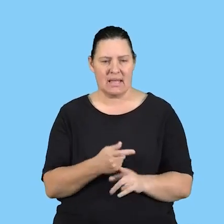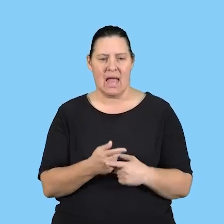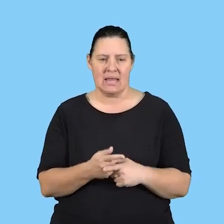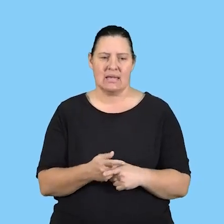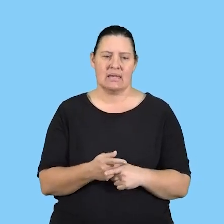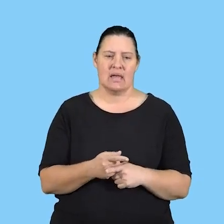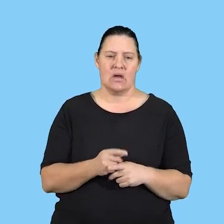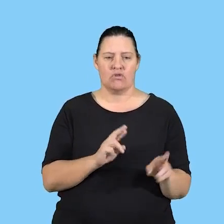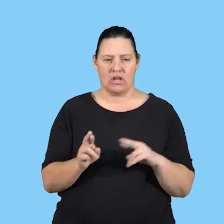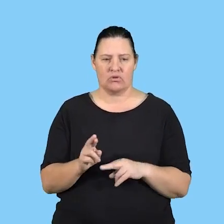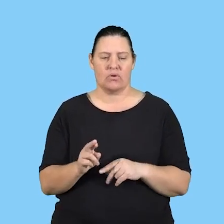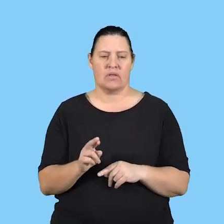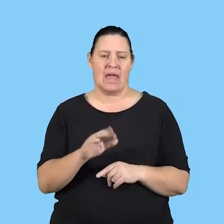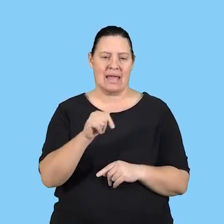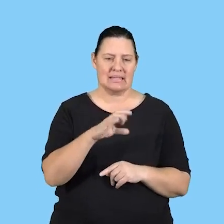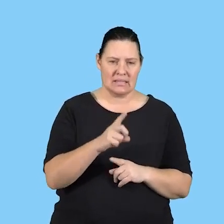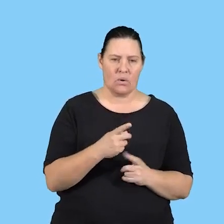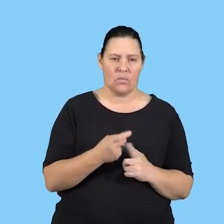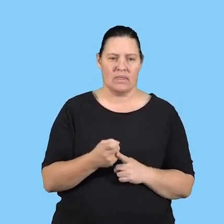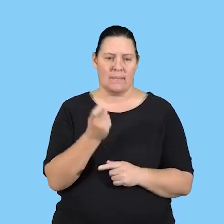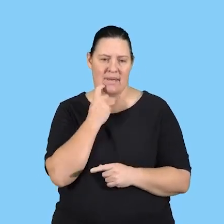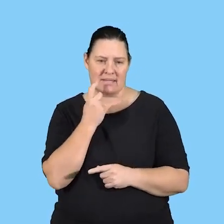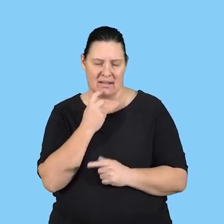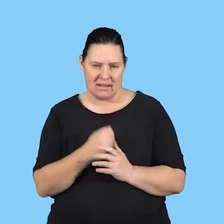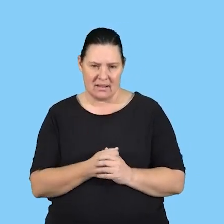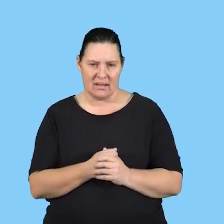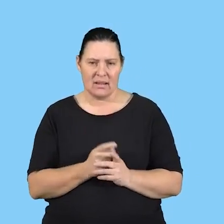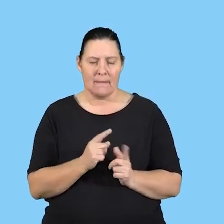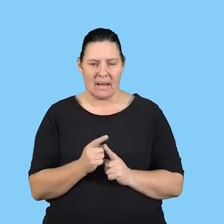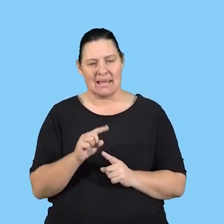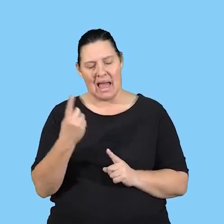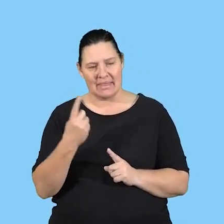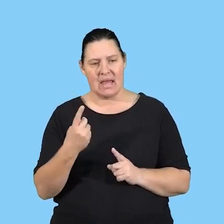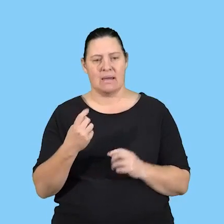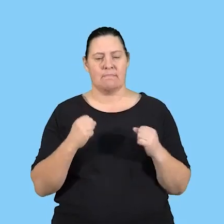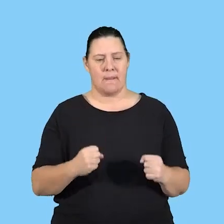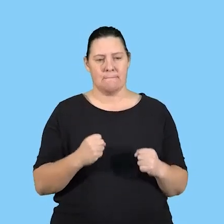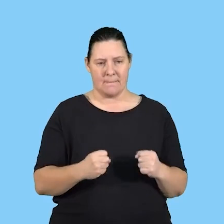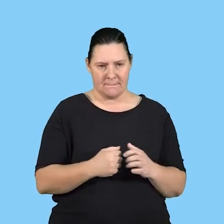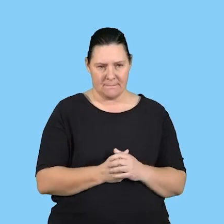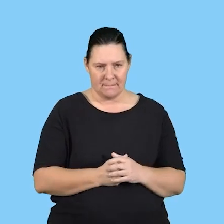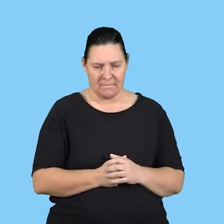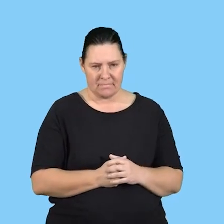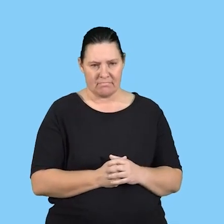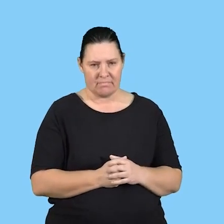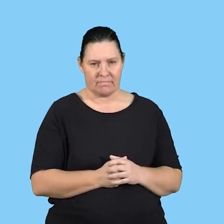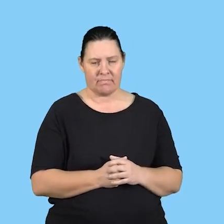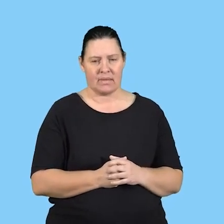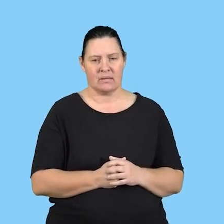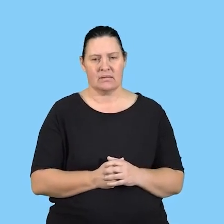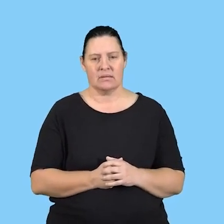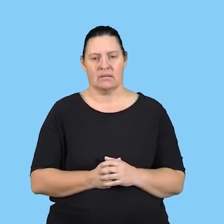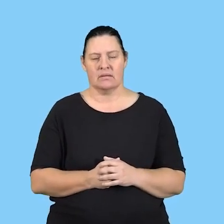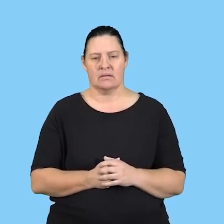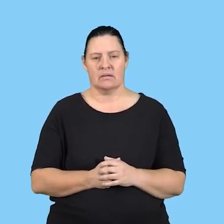of acids with metals. We tried to remove those, but retained the general reactions of acids with bases as it